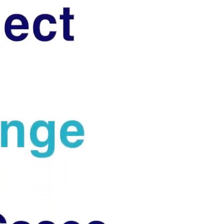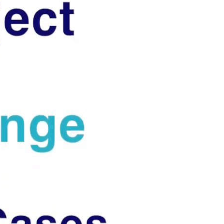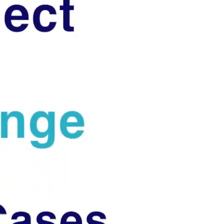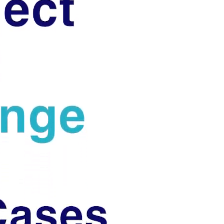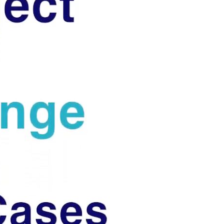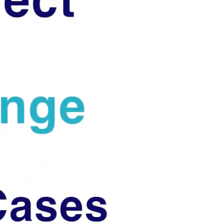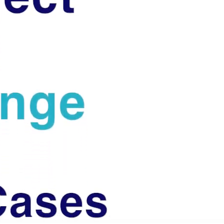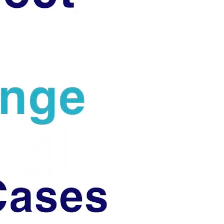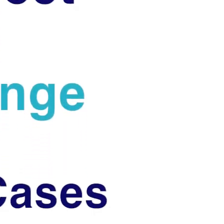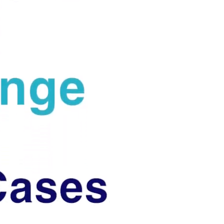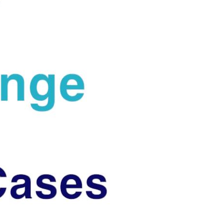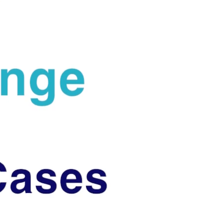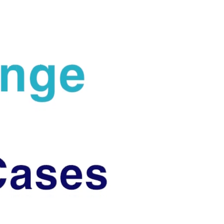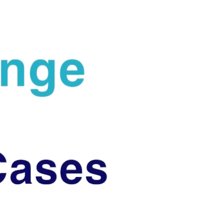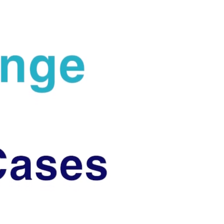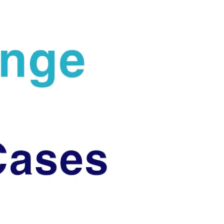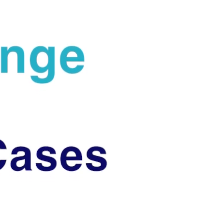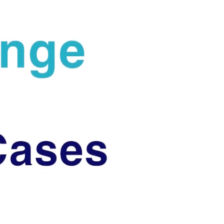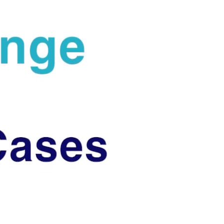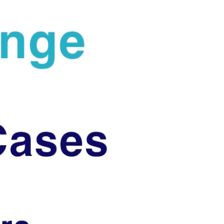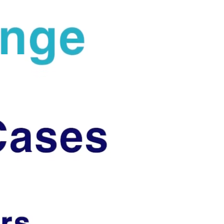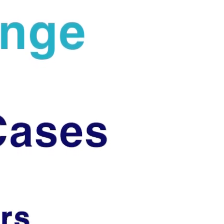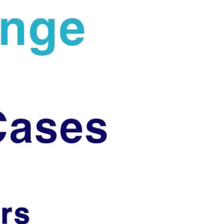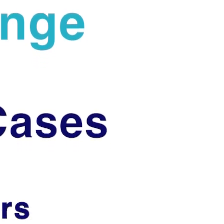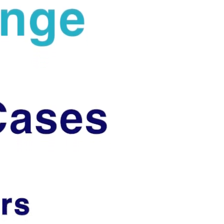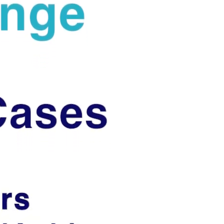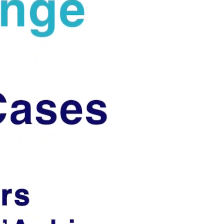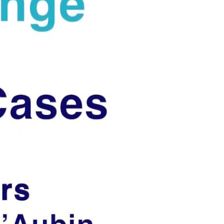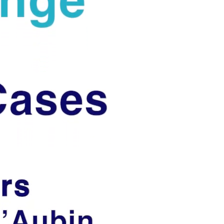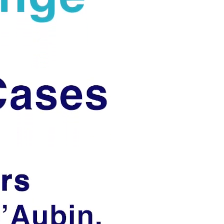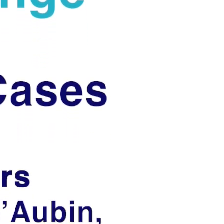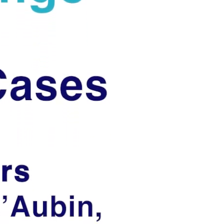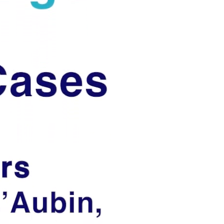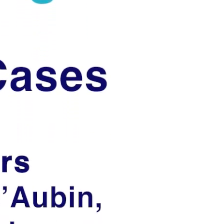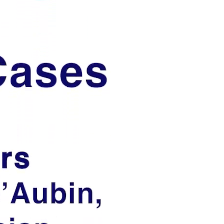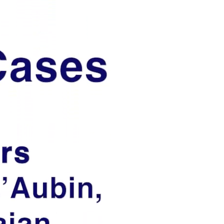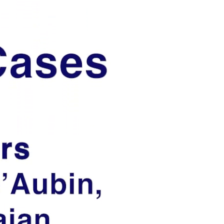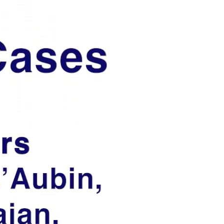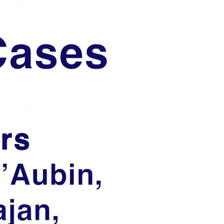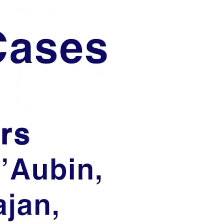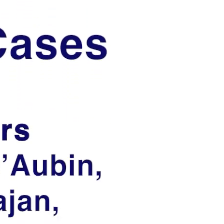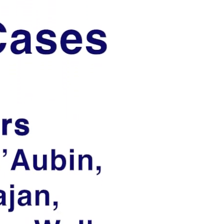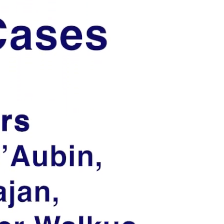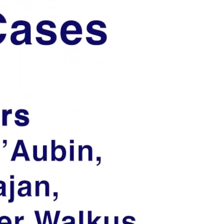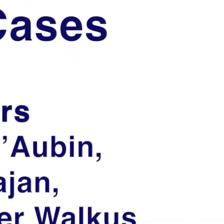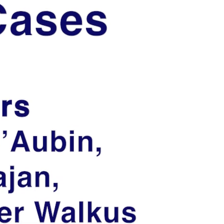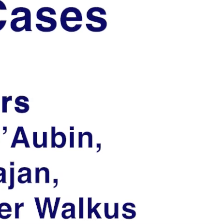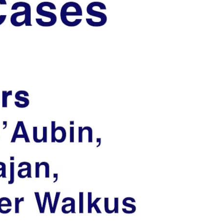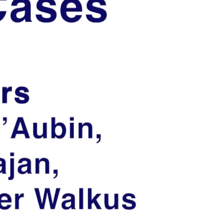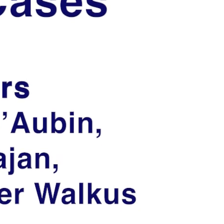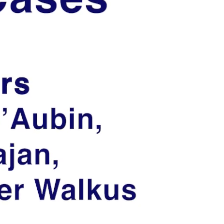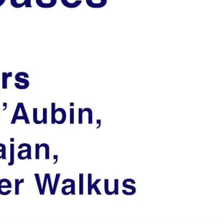The word change is a lighter blue. Disability human rights cases. Content producers, hosts, and